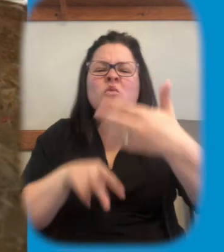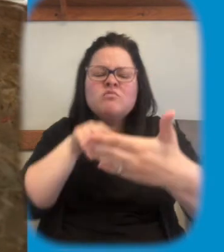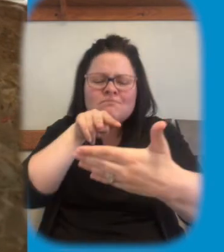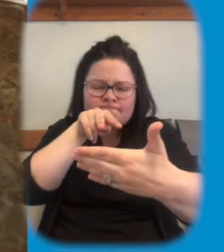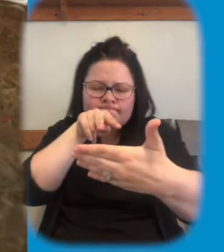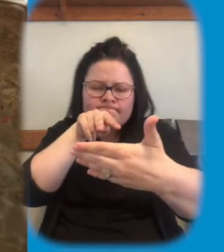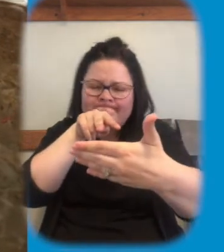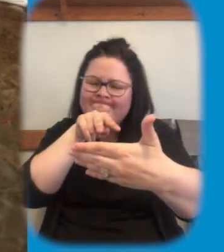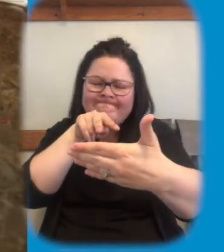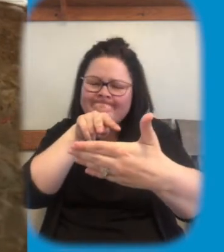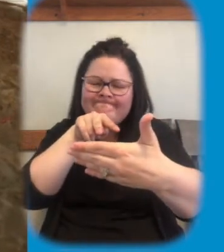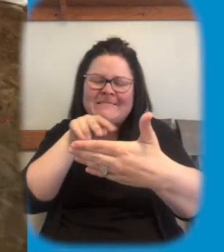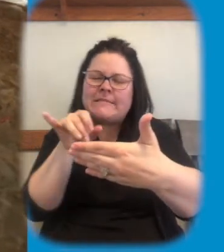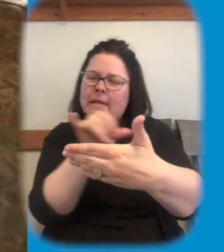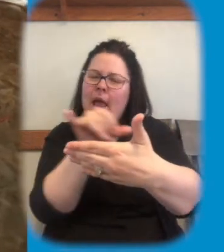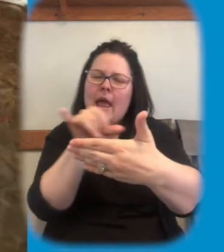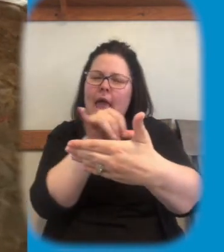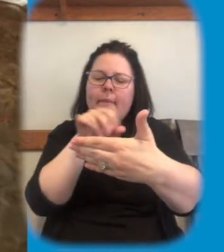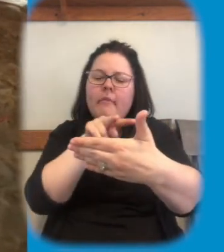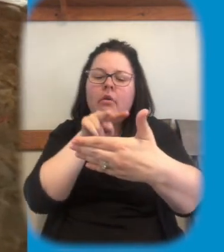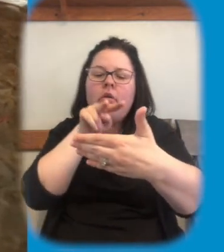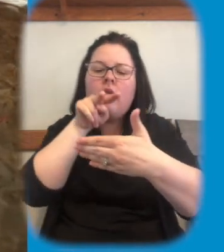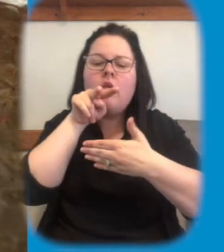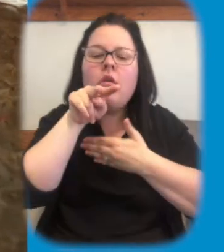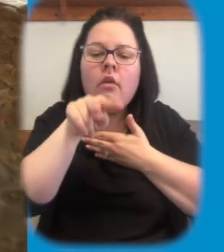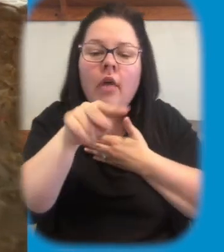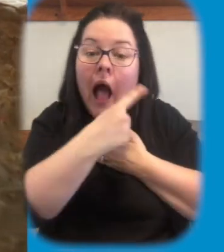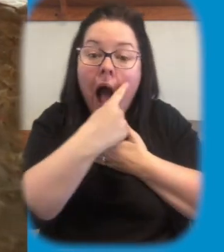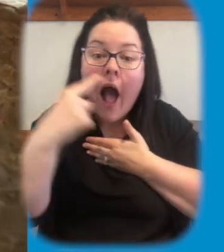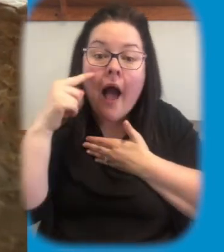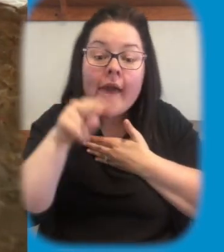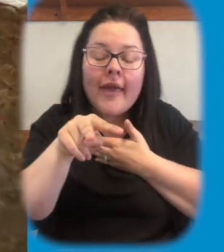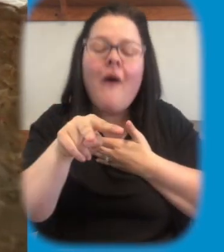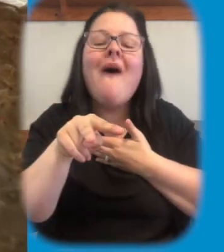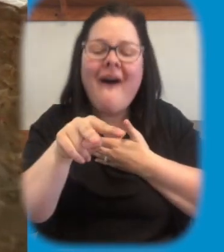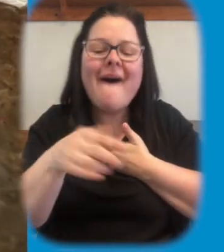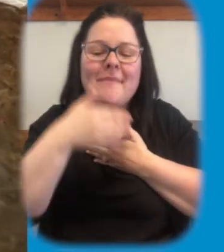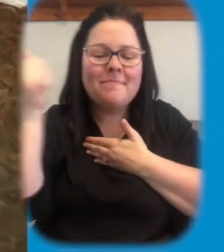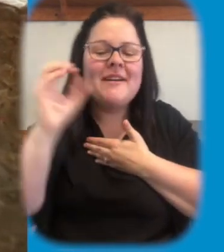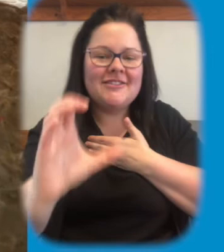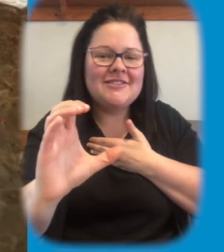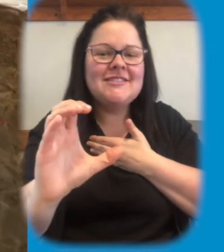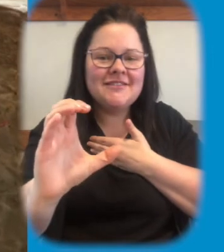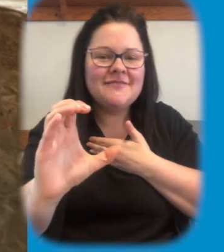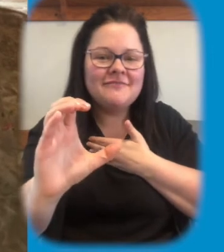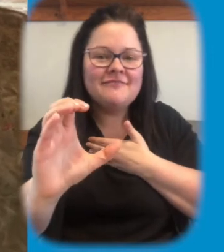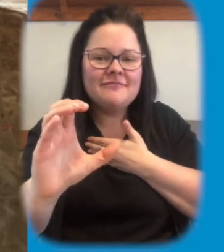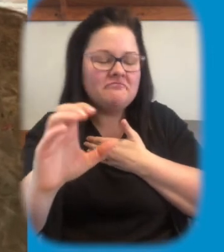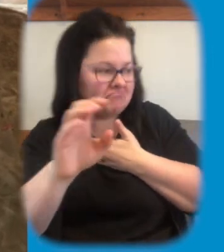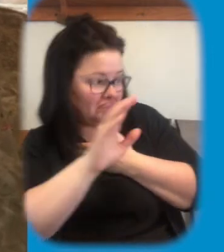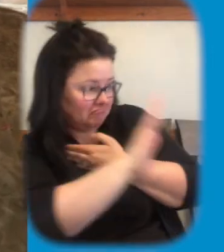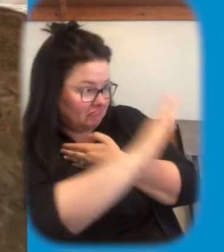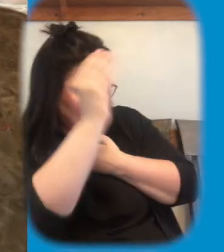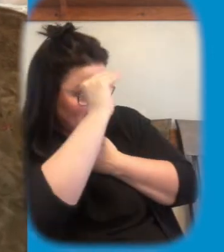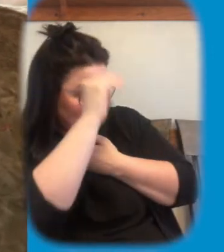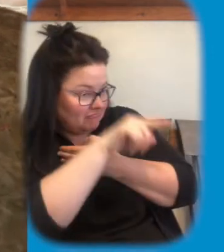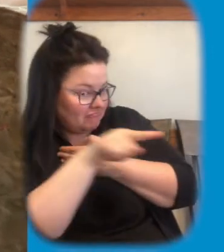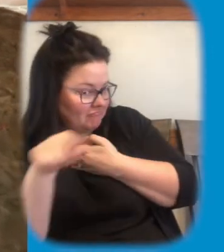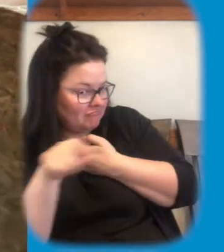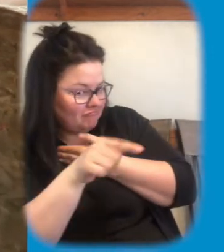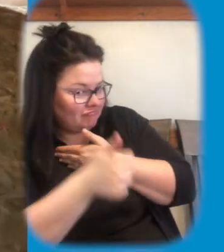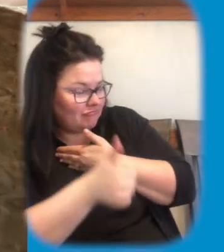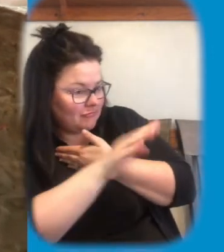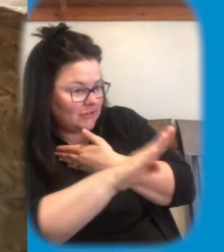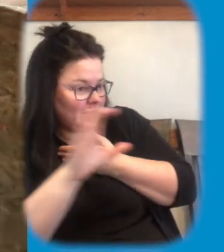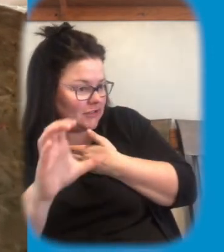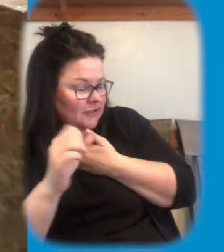the phone they look pretty much exact, but with my eyes, C is still a little bit lighter. What do you think,